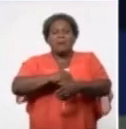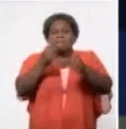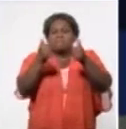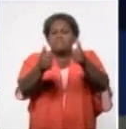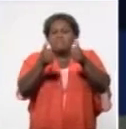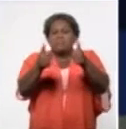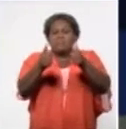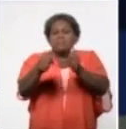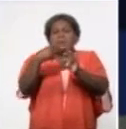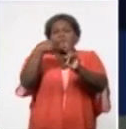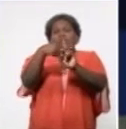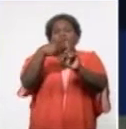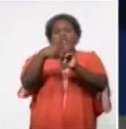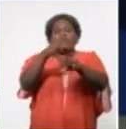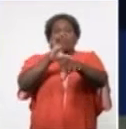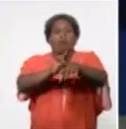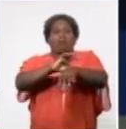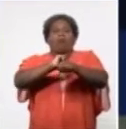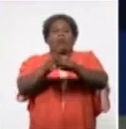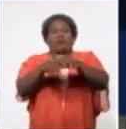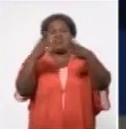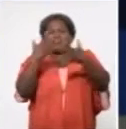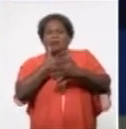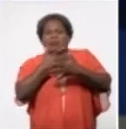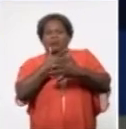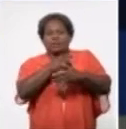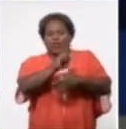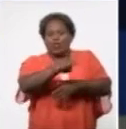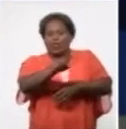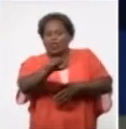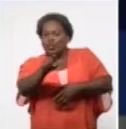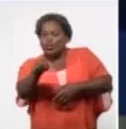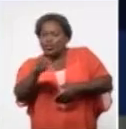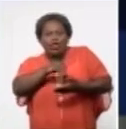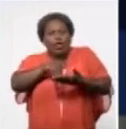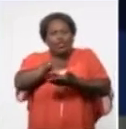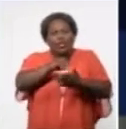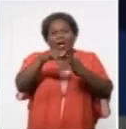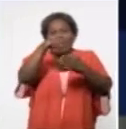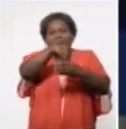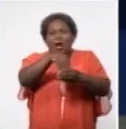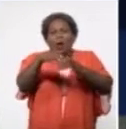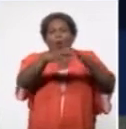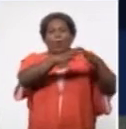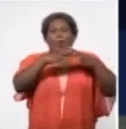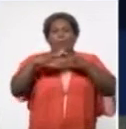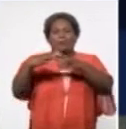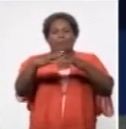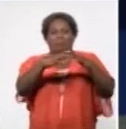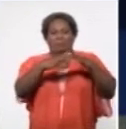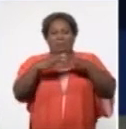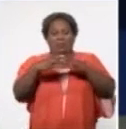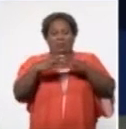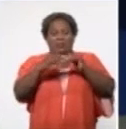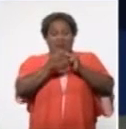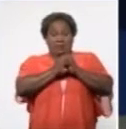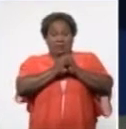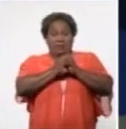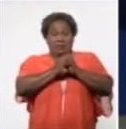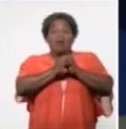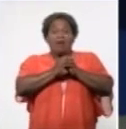of Havana, with 468, in Villa Clara, 439, Santiago de